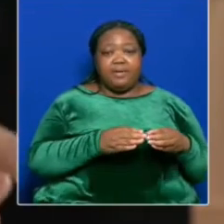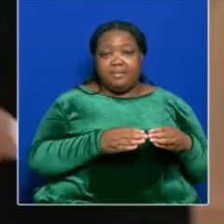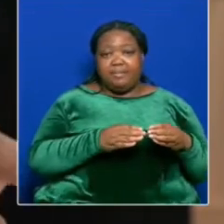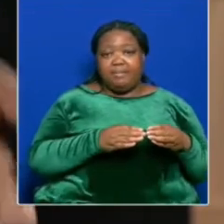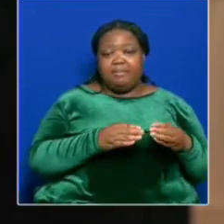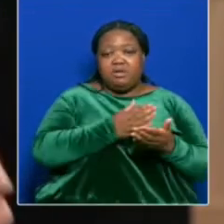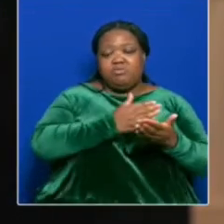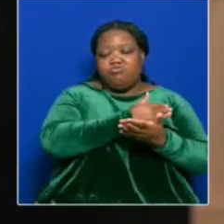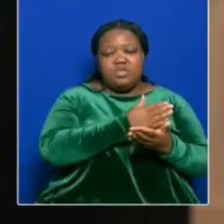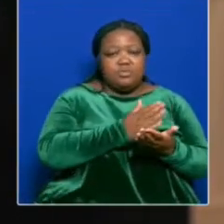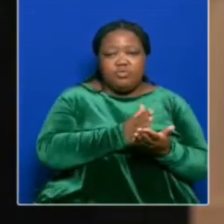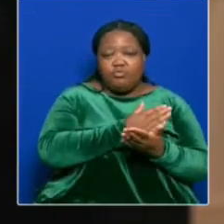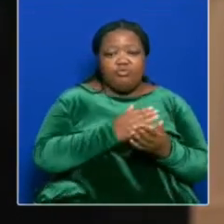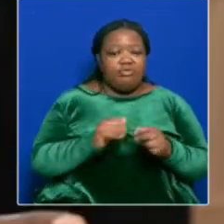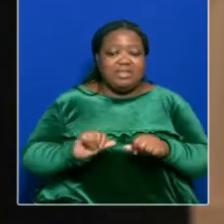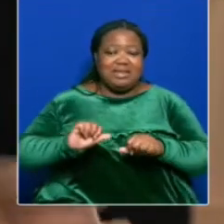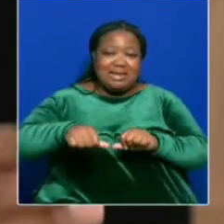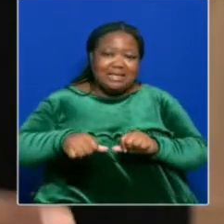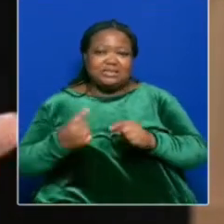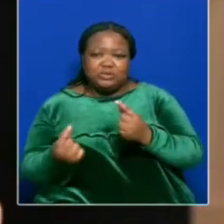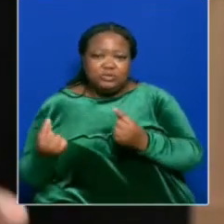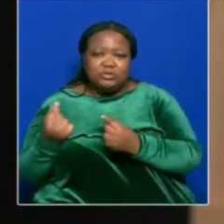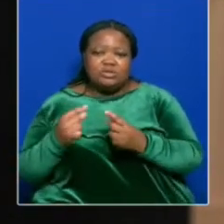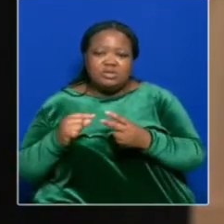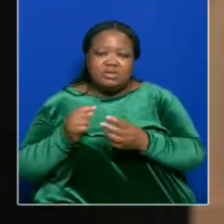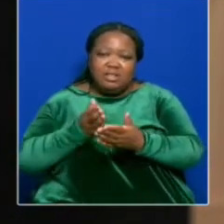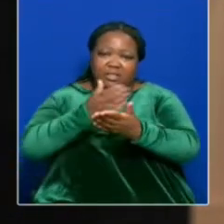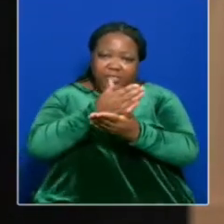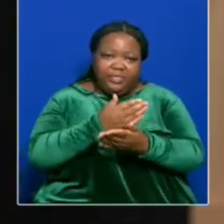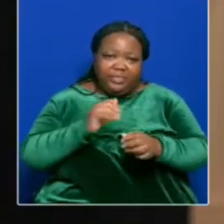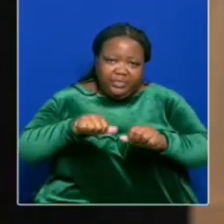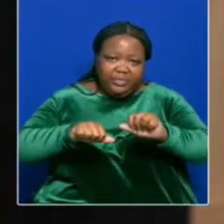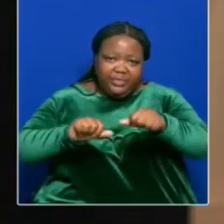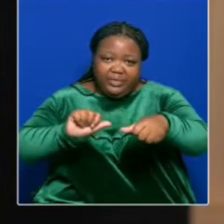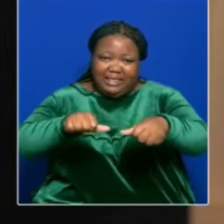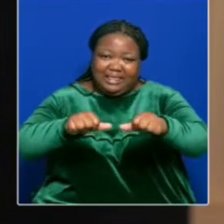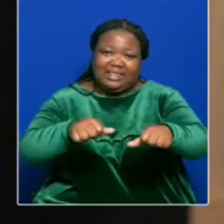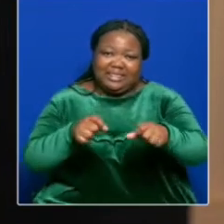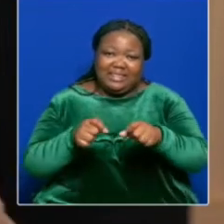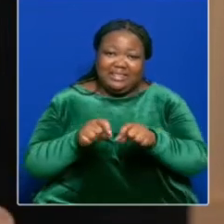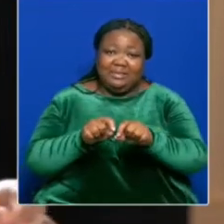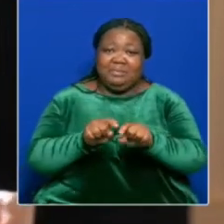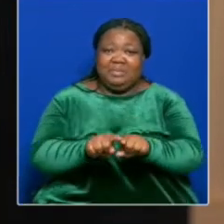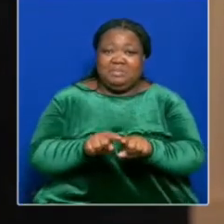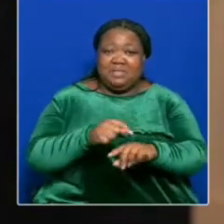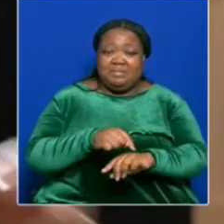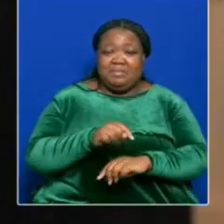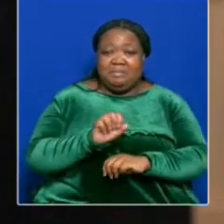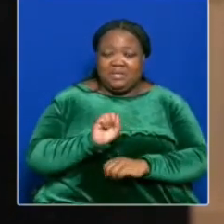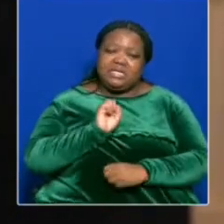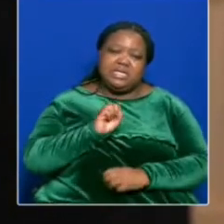to the next one. You knock off all the way, all of them sequentially. Correct, Chair. I